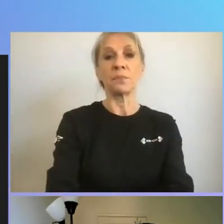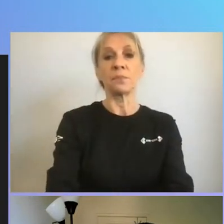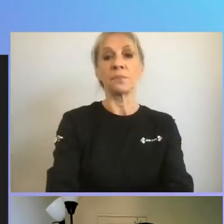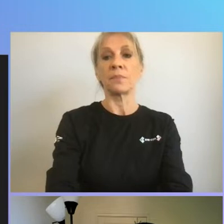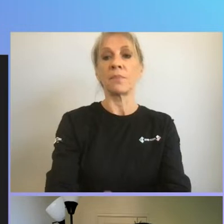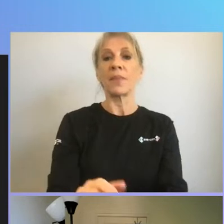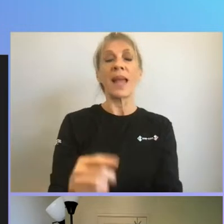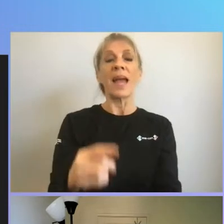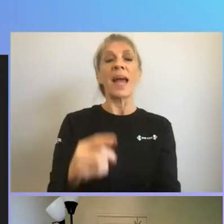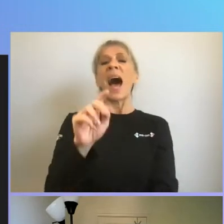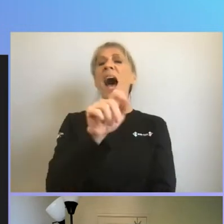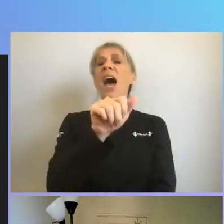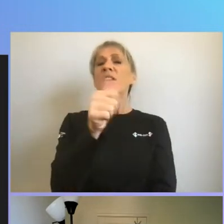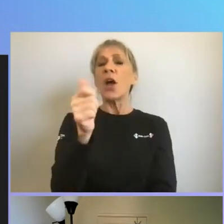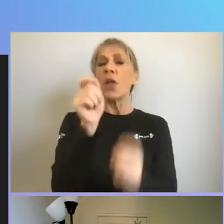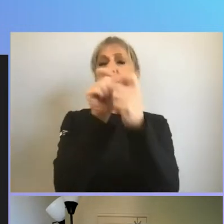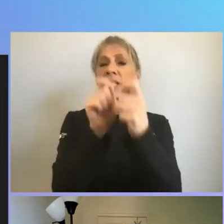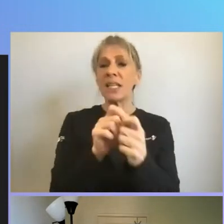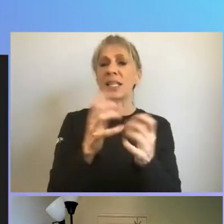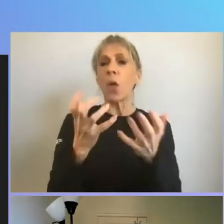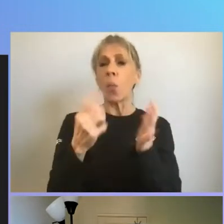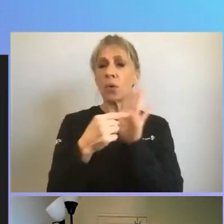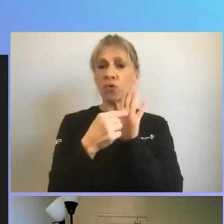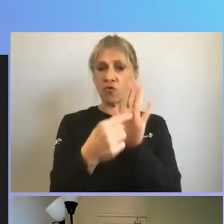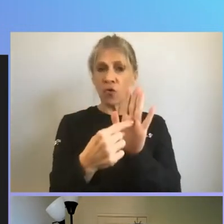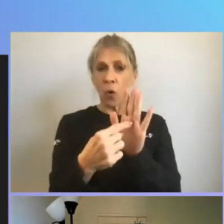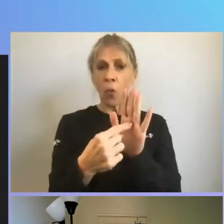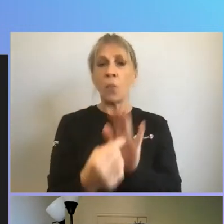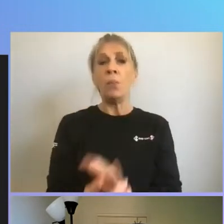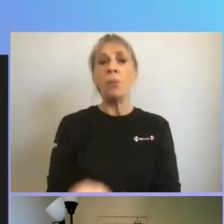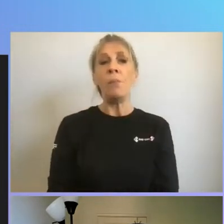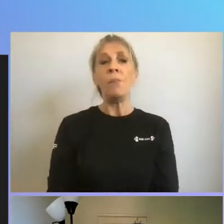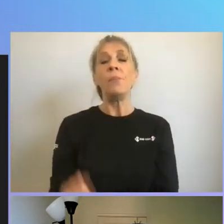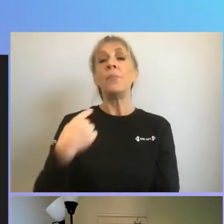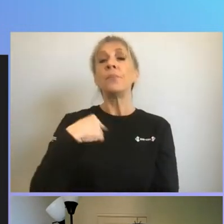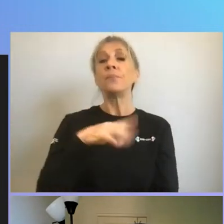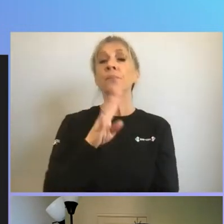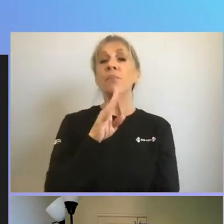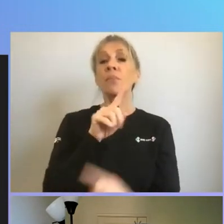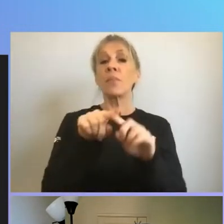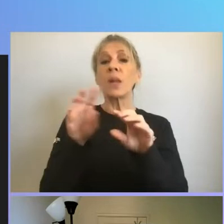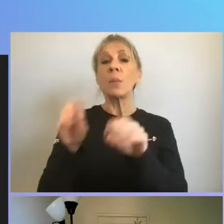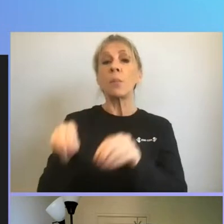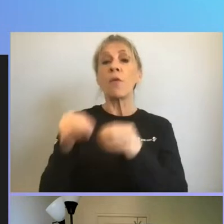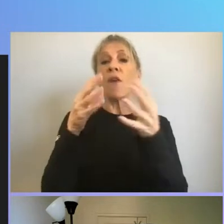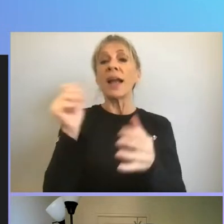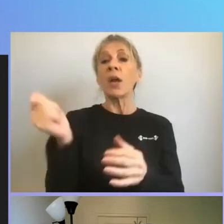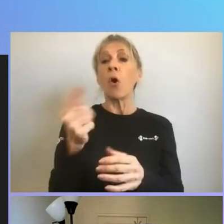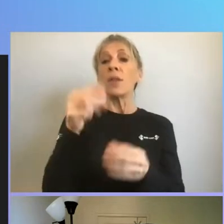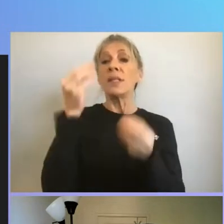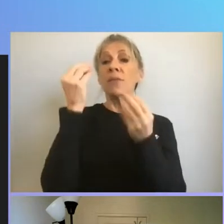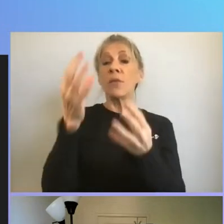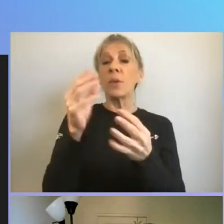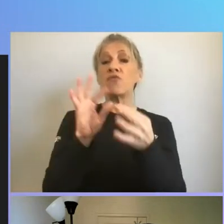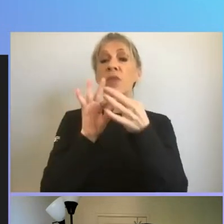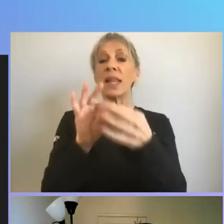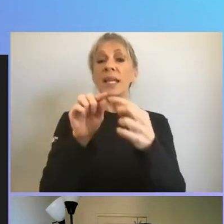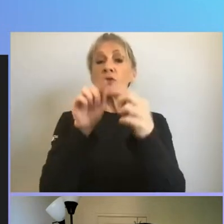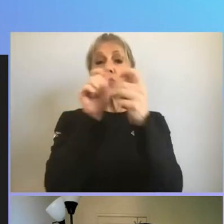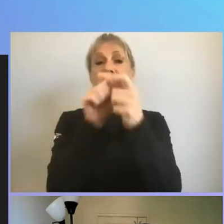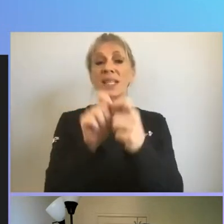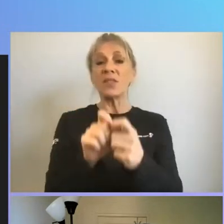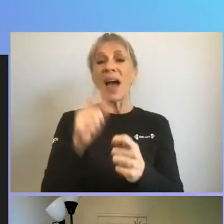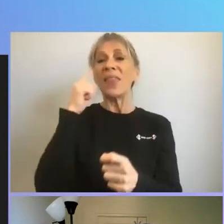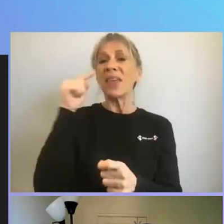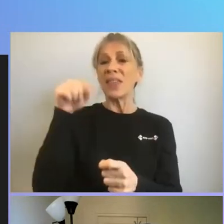just another detail I wanted to point out is that, like, we're talking about providing all this information around details, and I think this is really